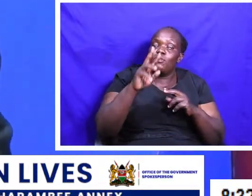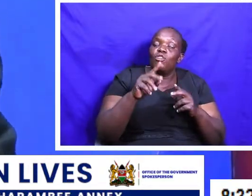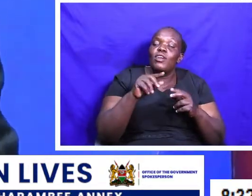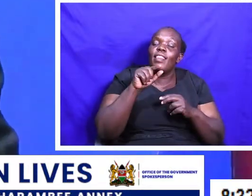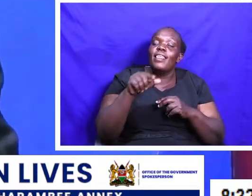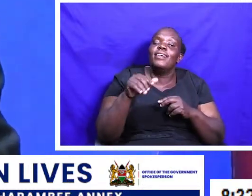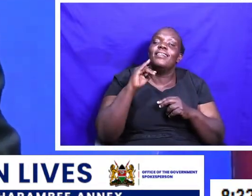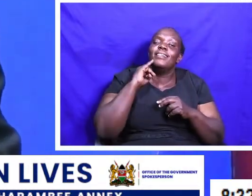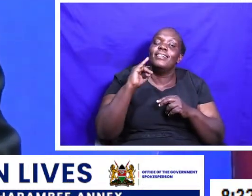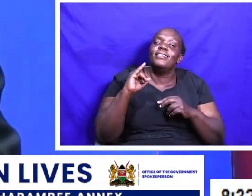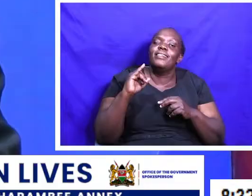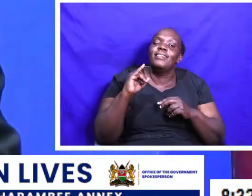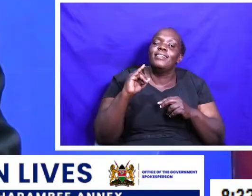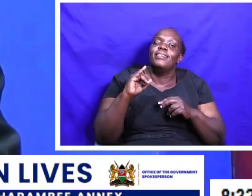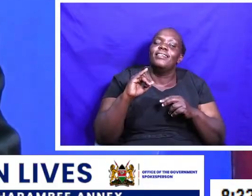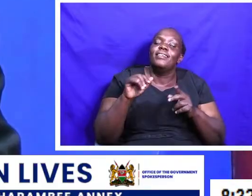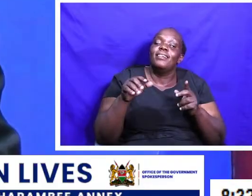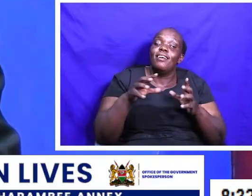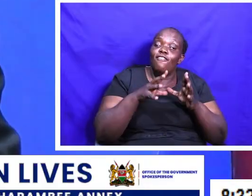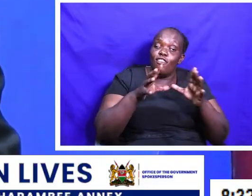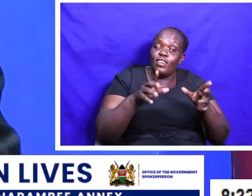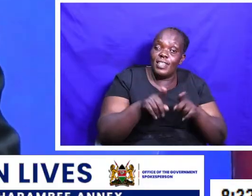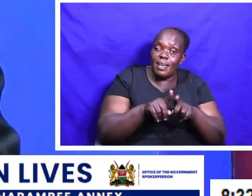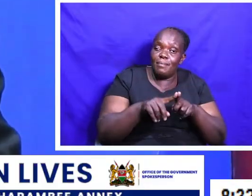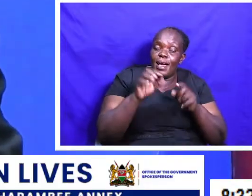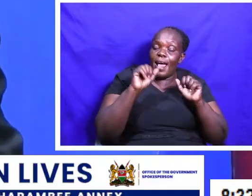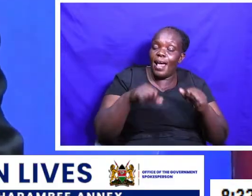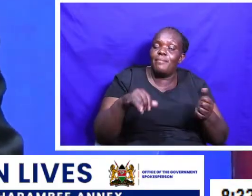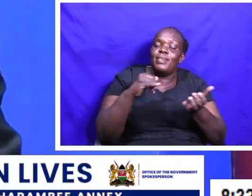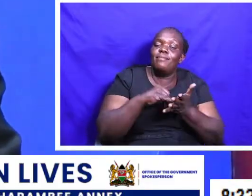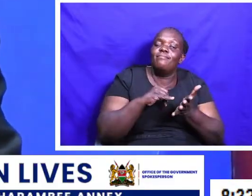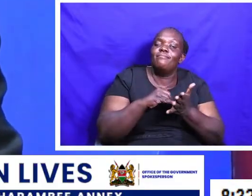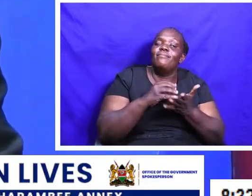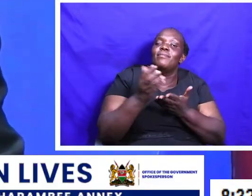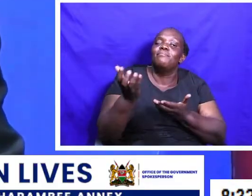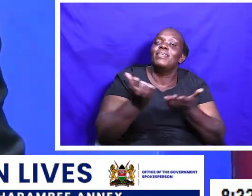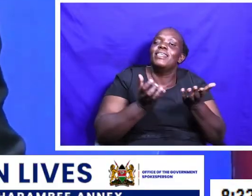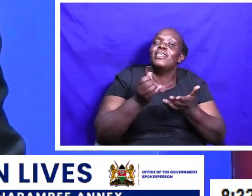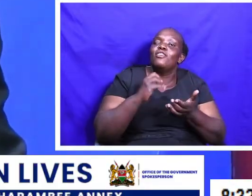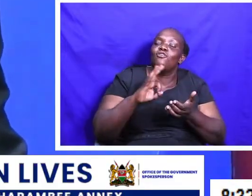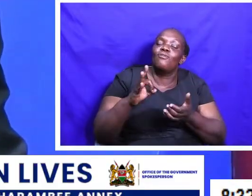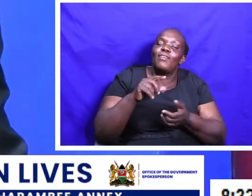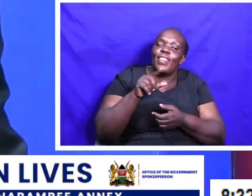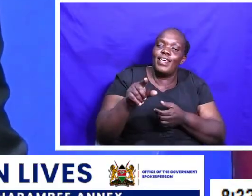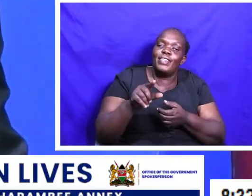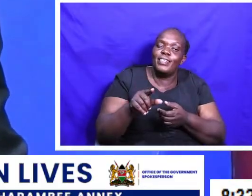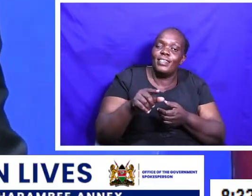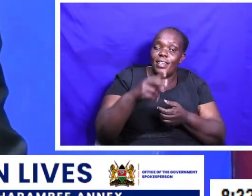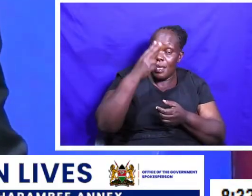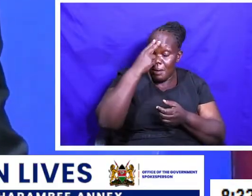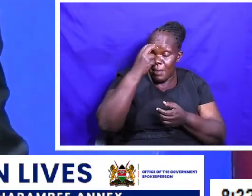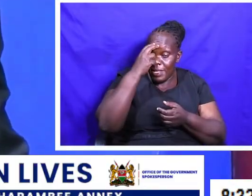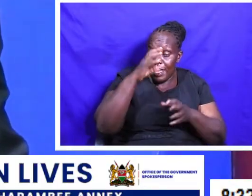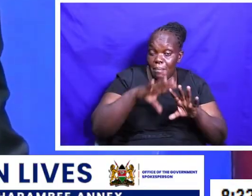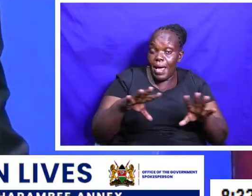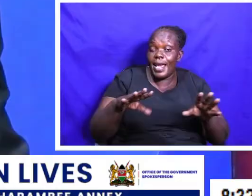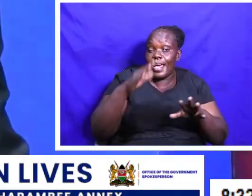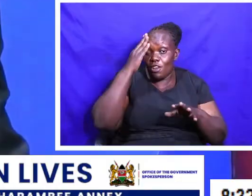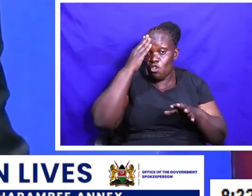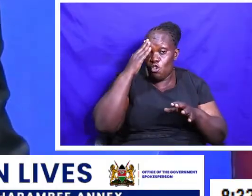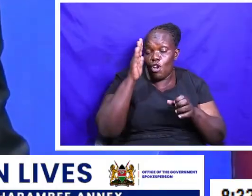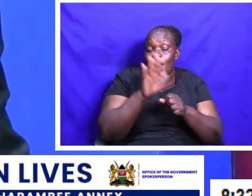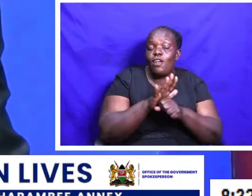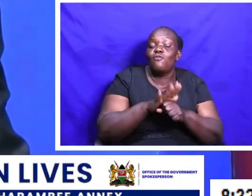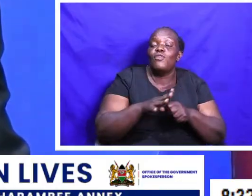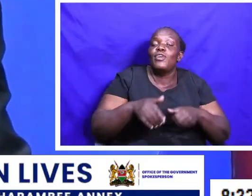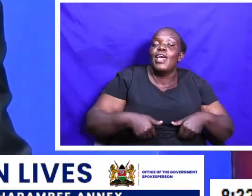this in sports they can be employed, etc. So commercialization of sports. Commercialization of sports. Number And even Masai market, you know, it's a lot